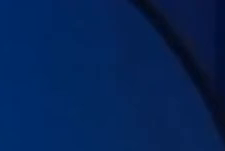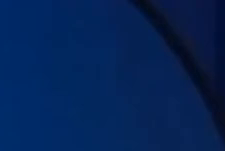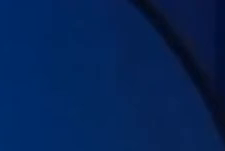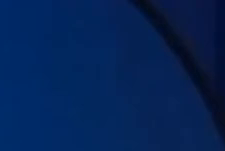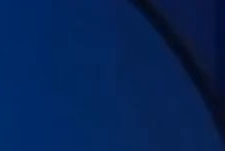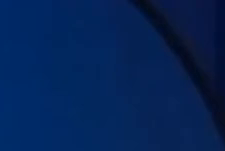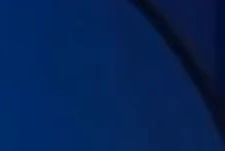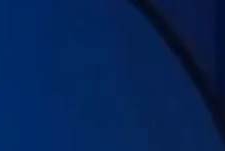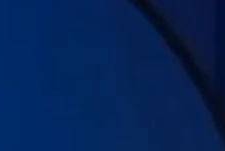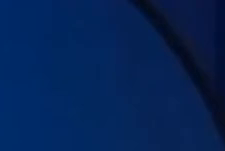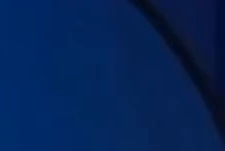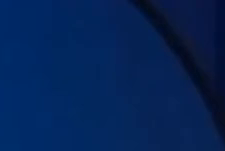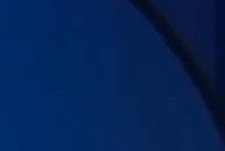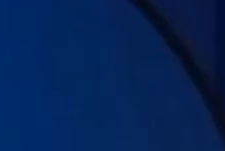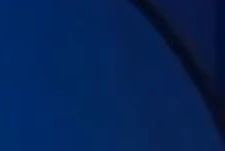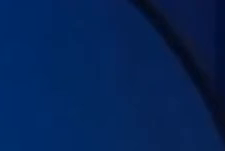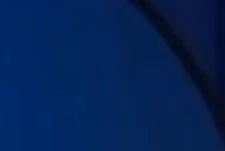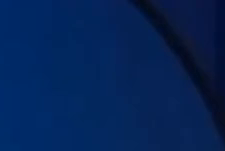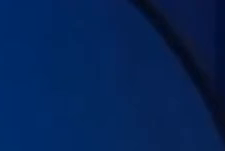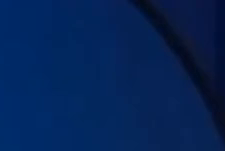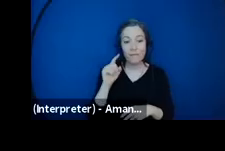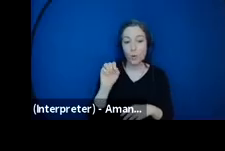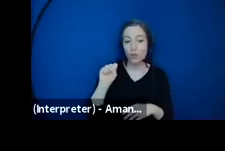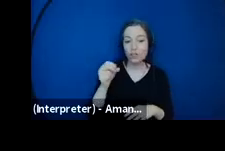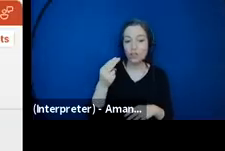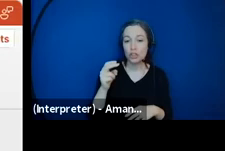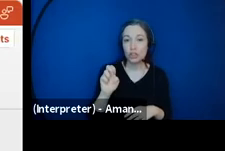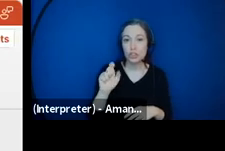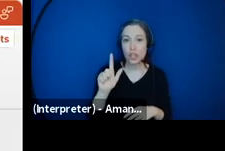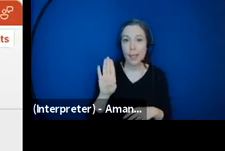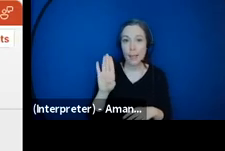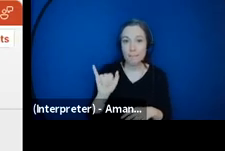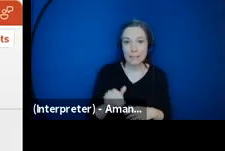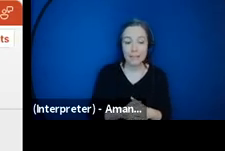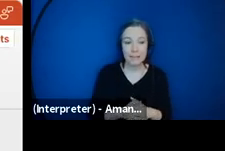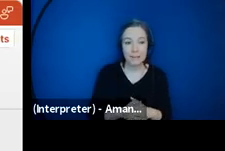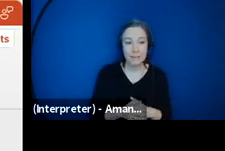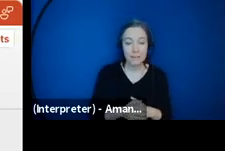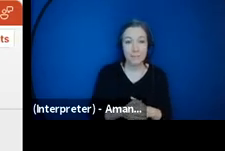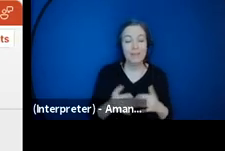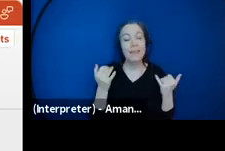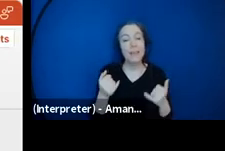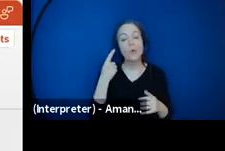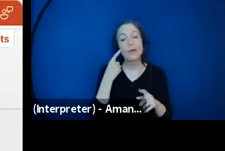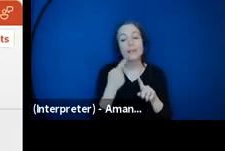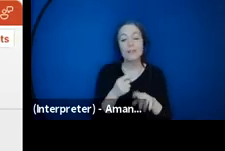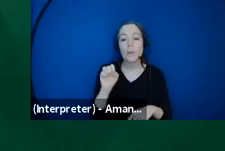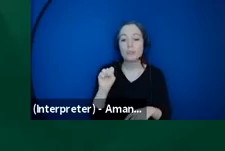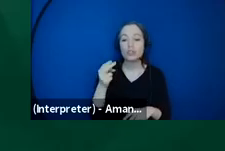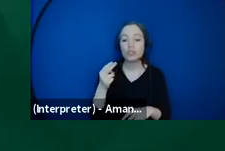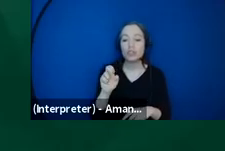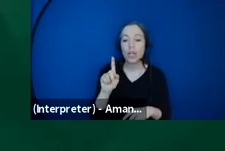And I think next up we're ready for Shelby. So, like I said earlier, you guys are going to hear now from Shelby Metzger from the